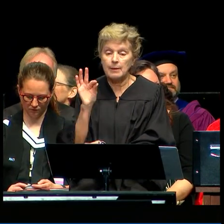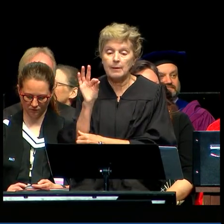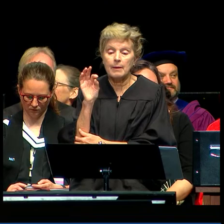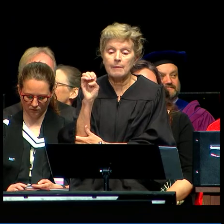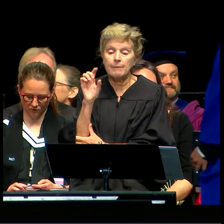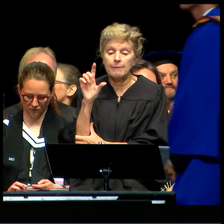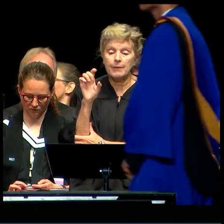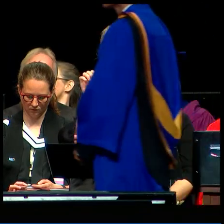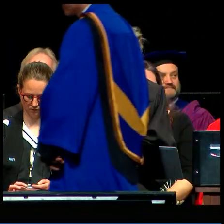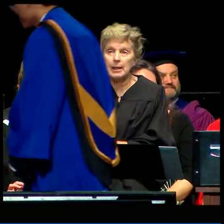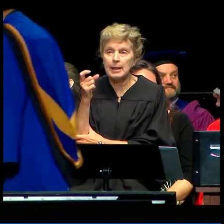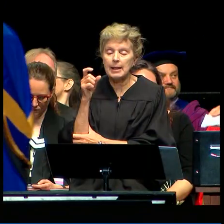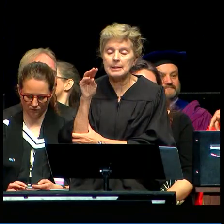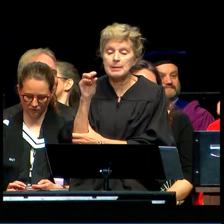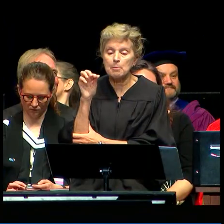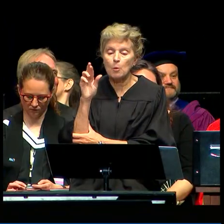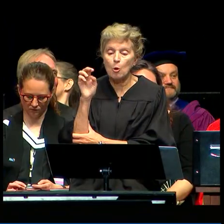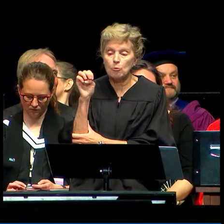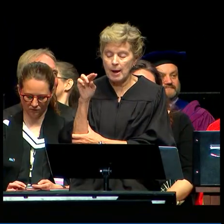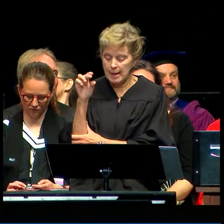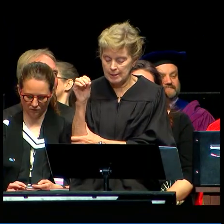Felix Moreno.